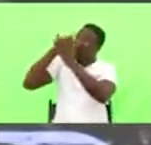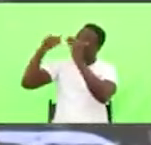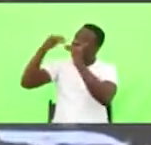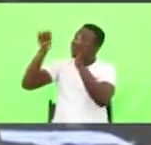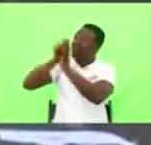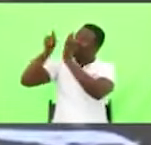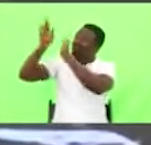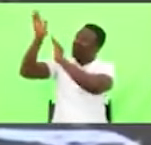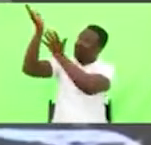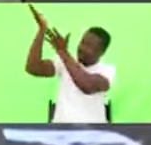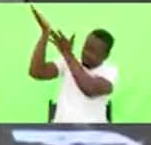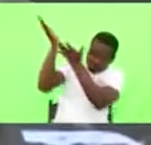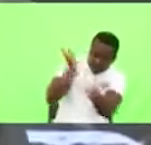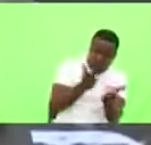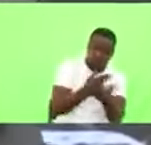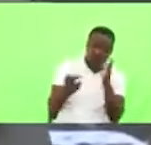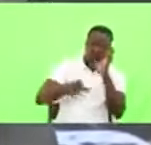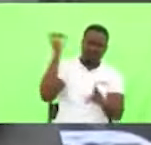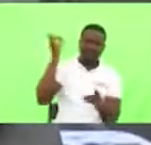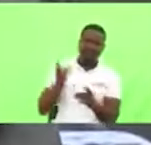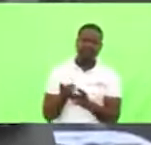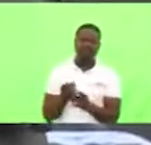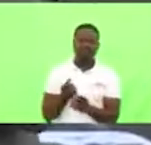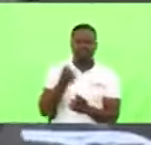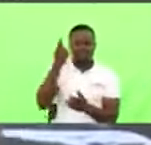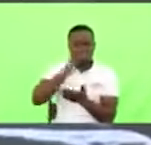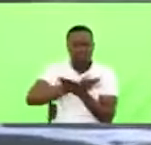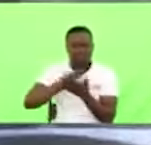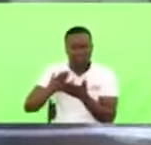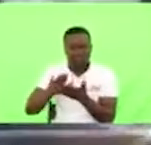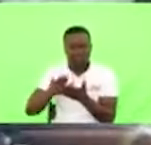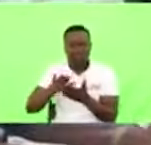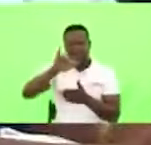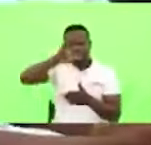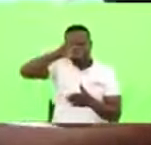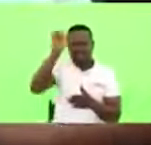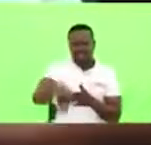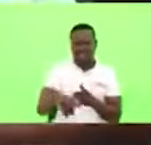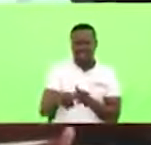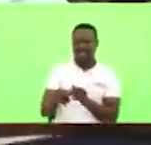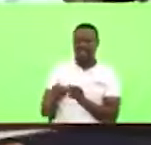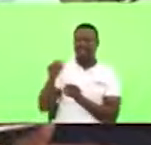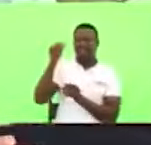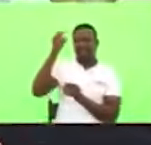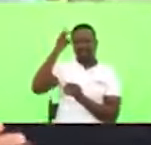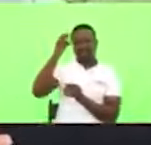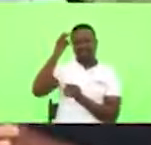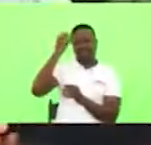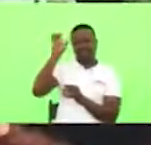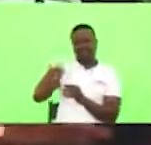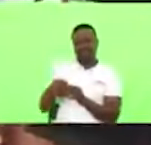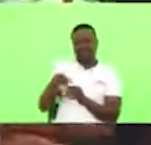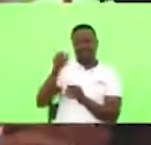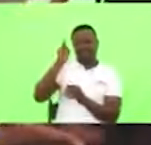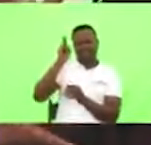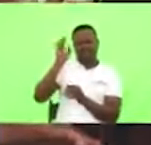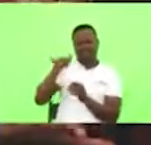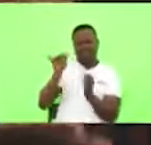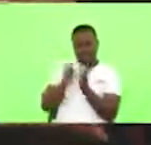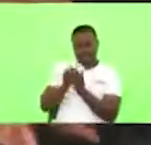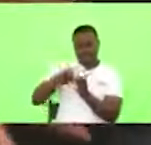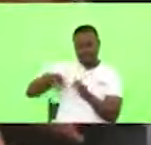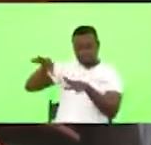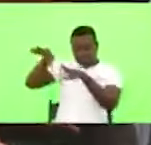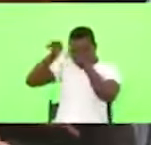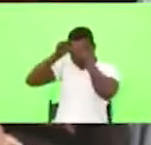gave us the Holy Spirit. Are we together? This is a legacy. It will live beyond our